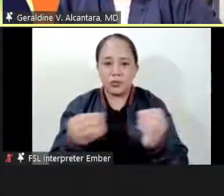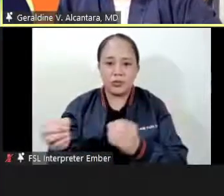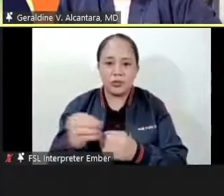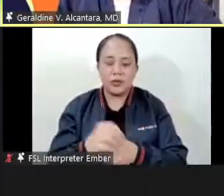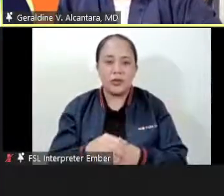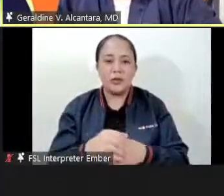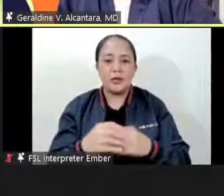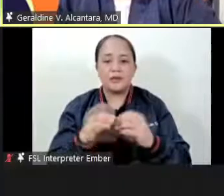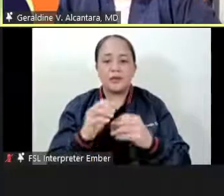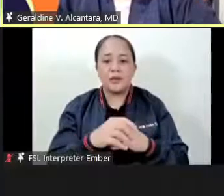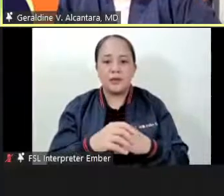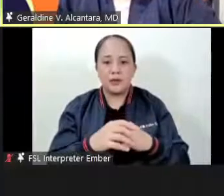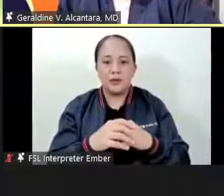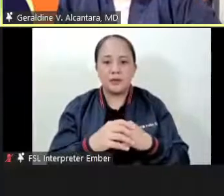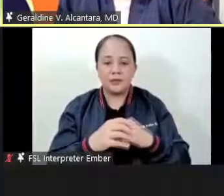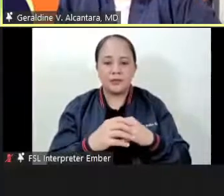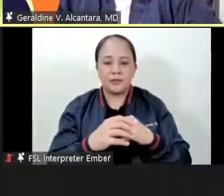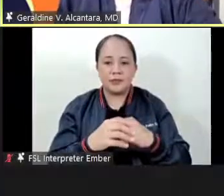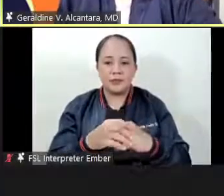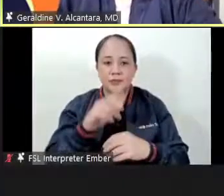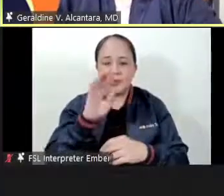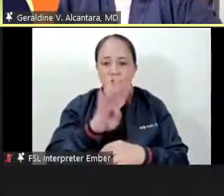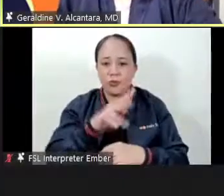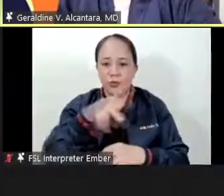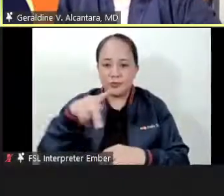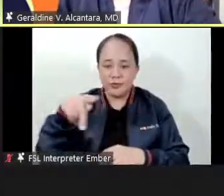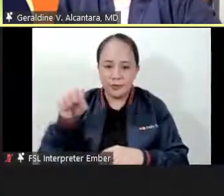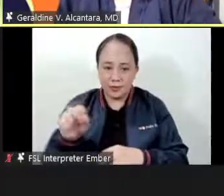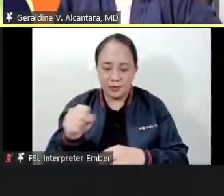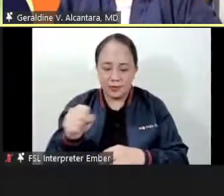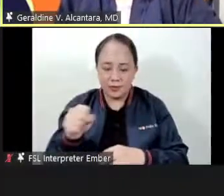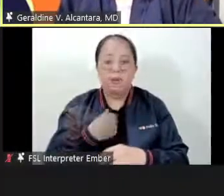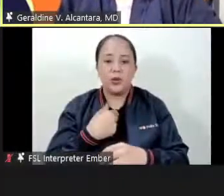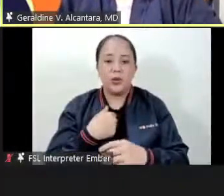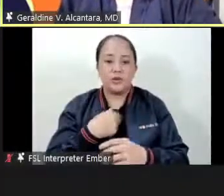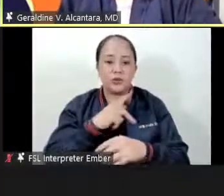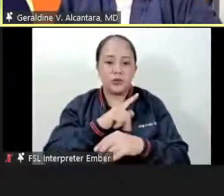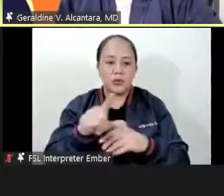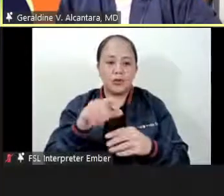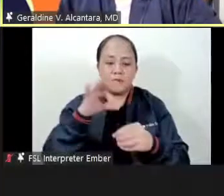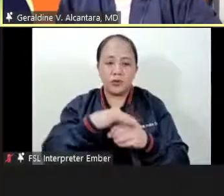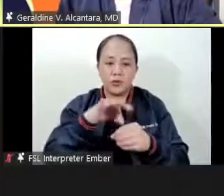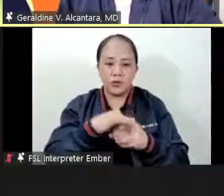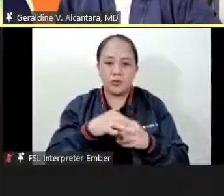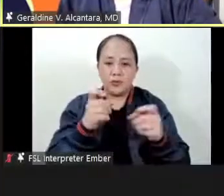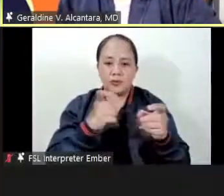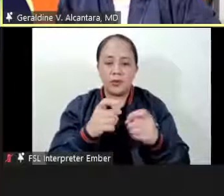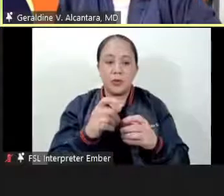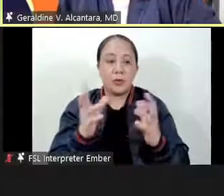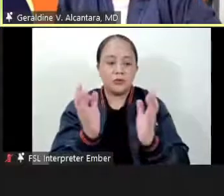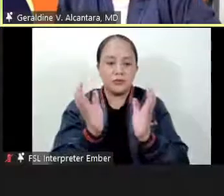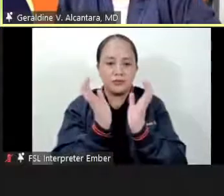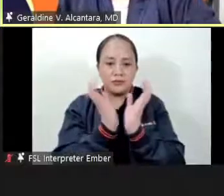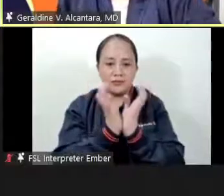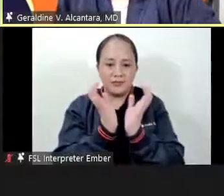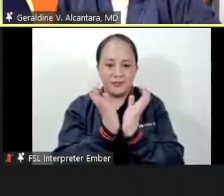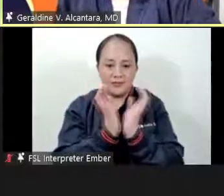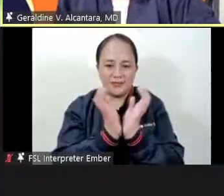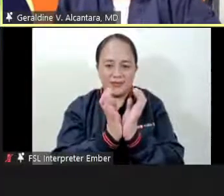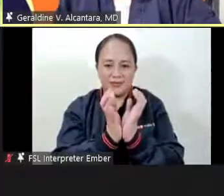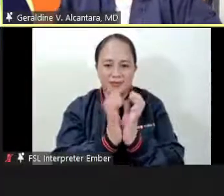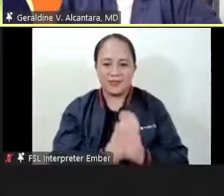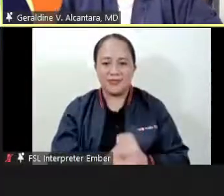Pantawid Pamilyang Pilipino program of the National Program Management Office of the Department of Social Welfare